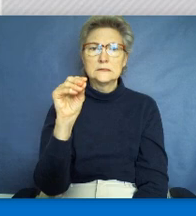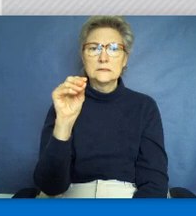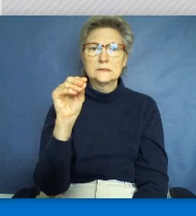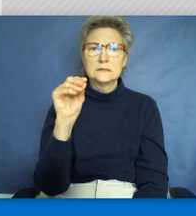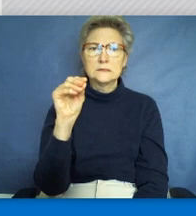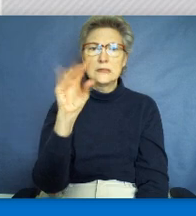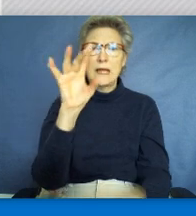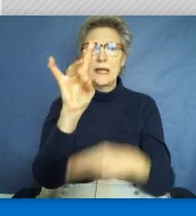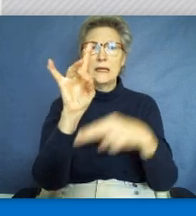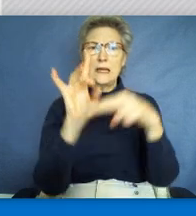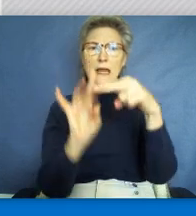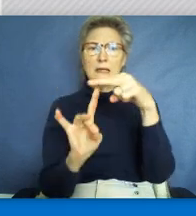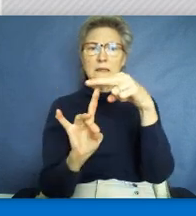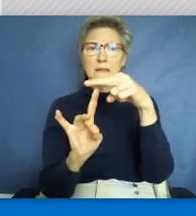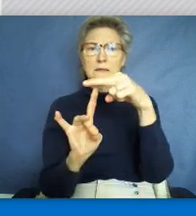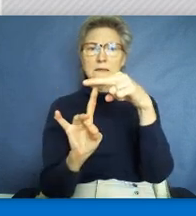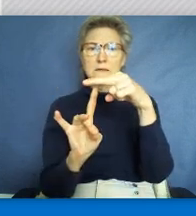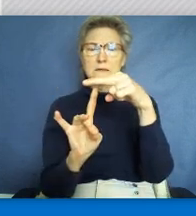and